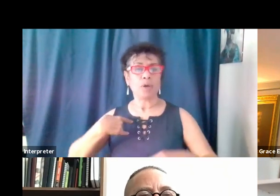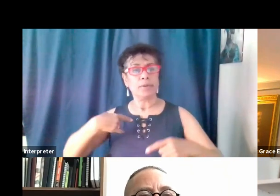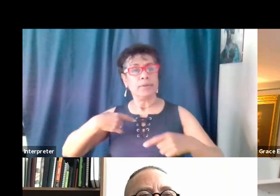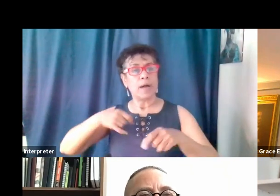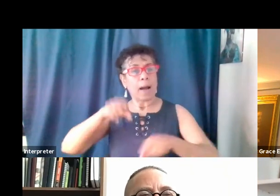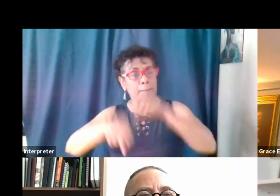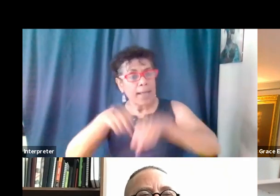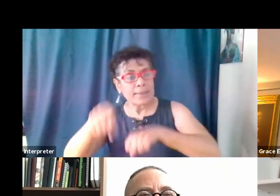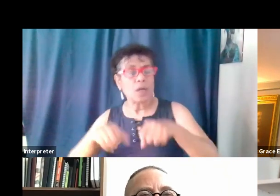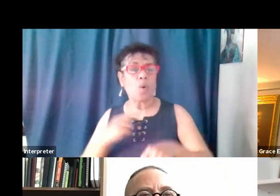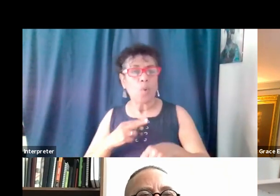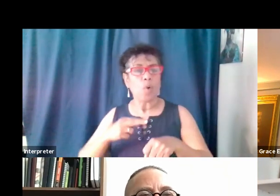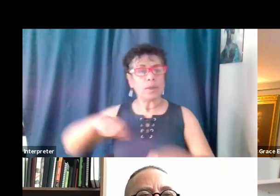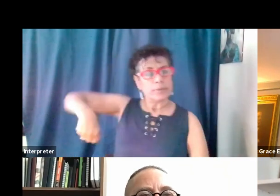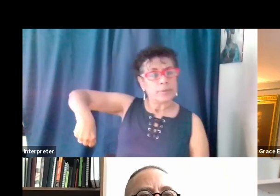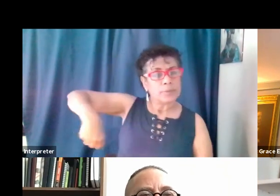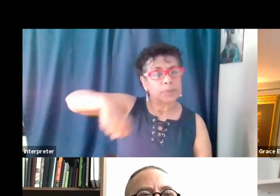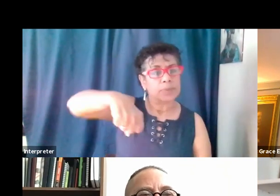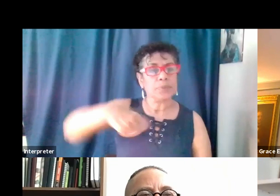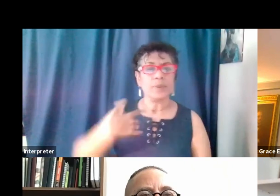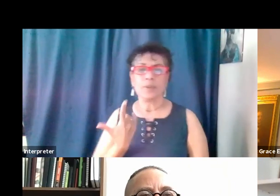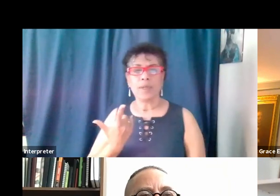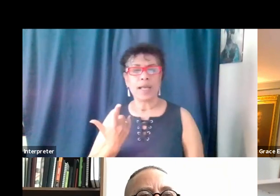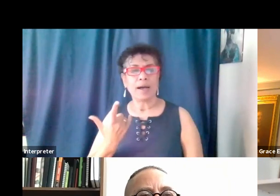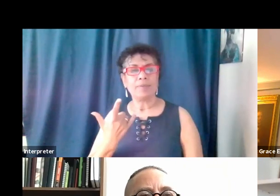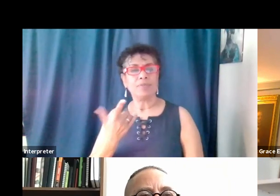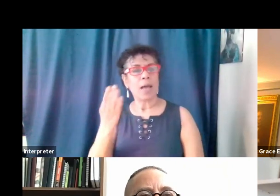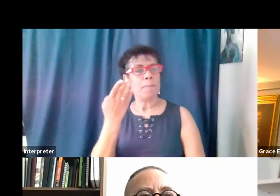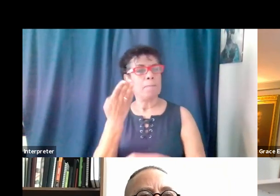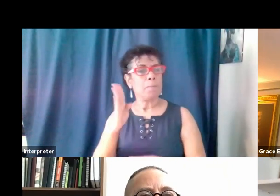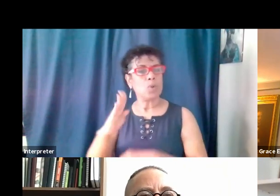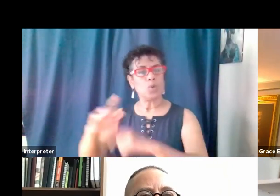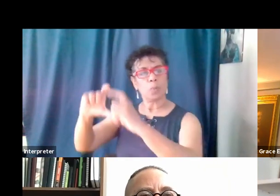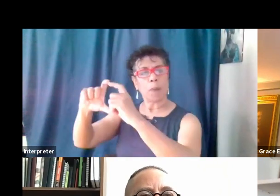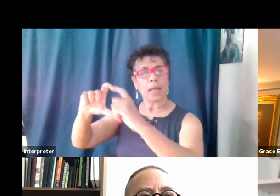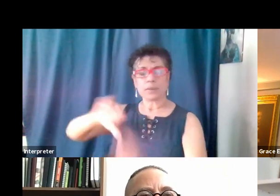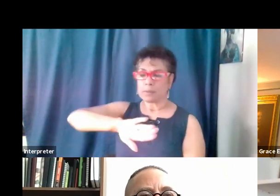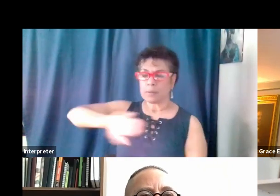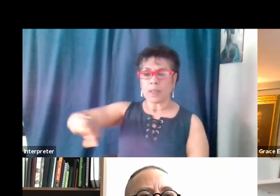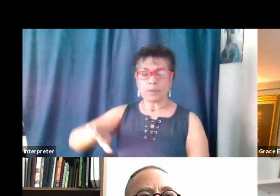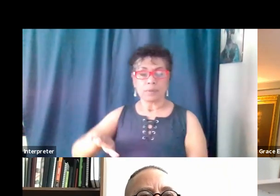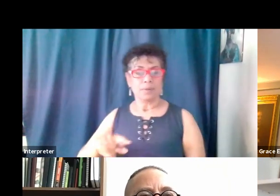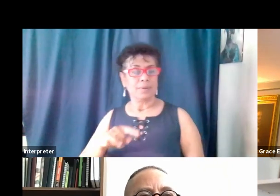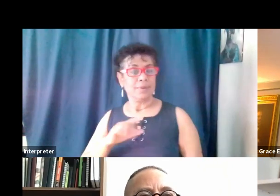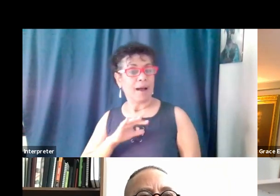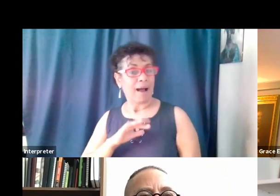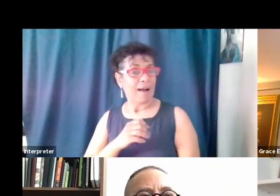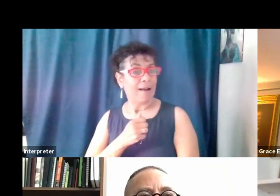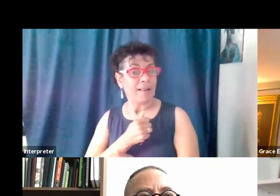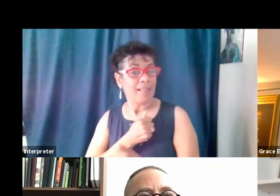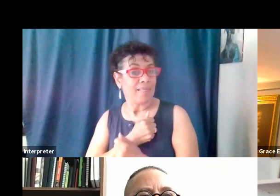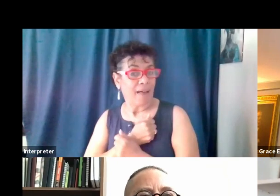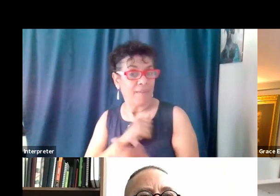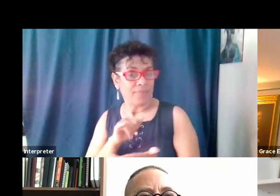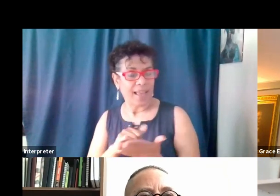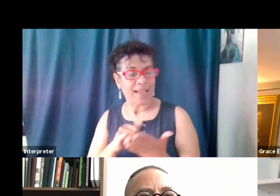our roller suitcase. We all use that blue button on the door to help the door open. And I have to admit that I'm an